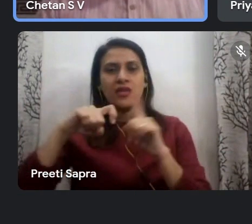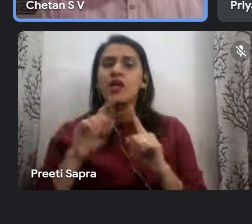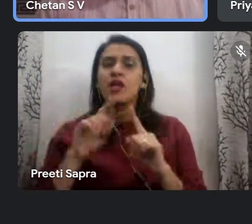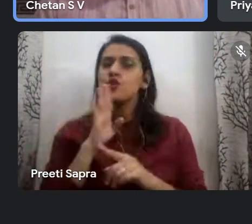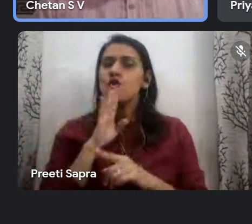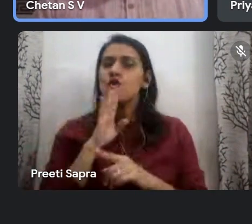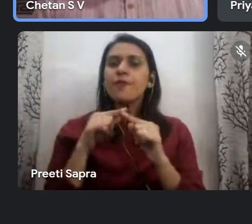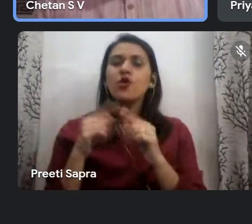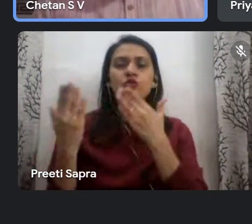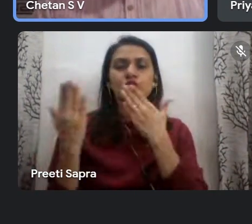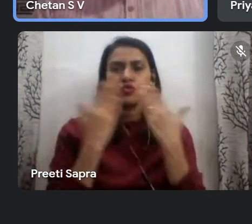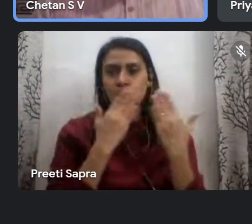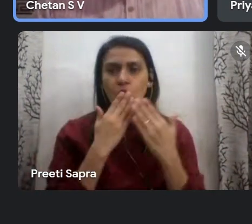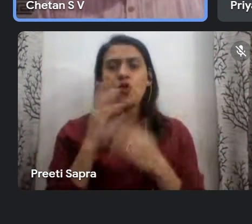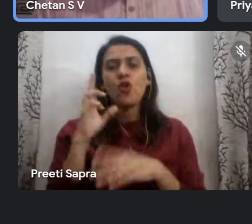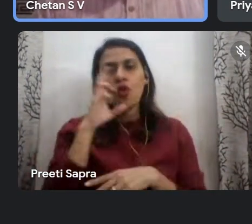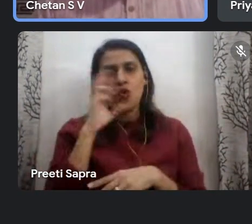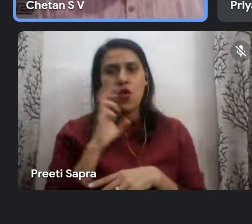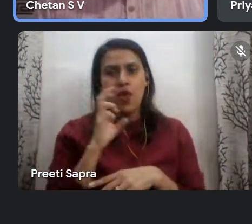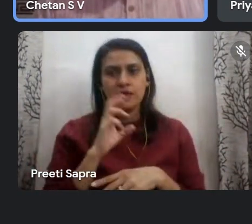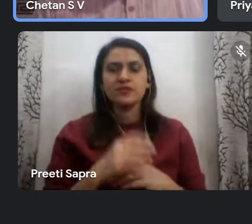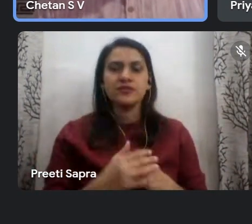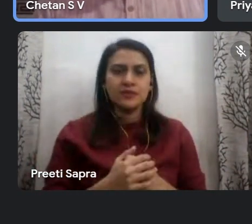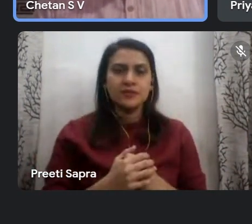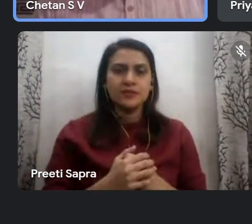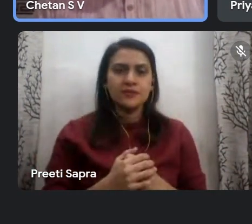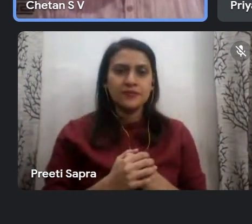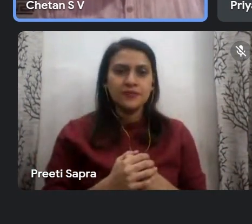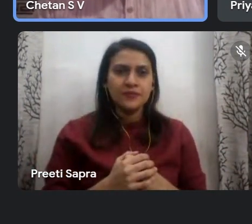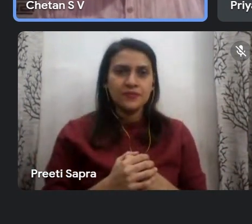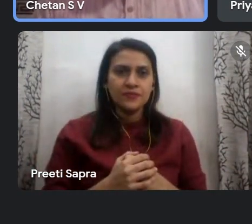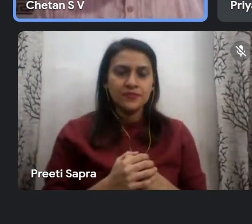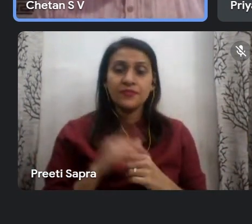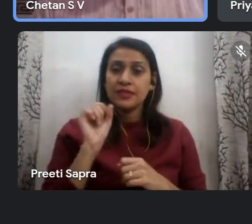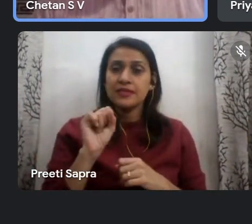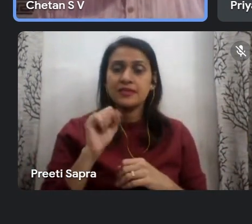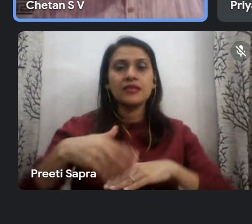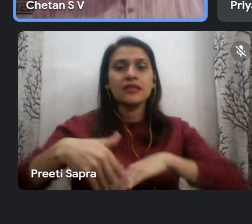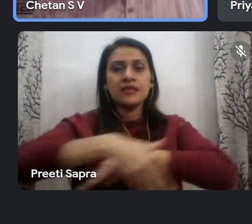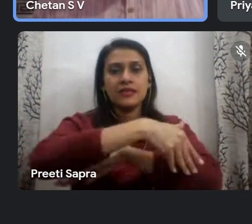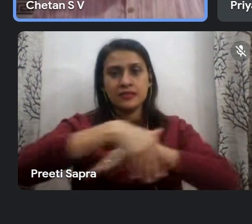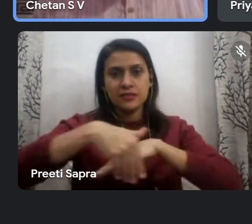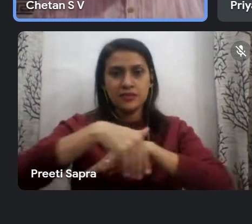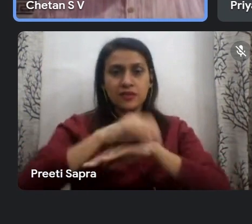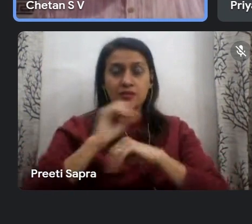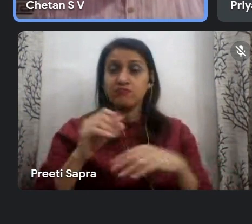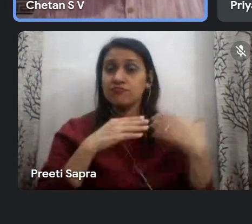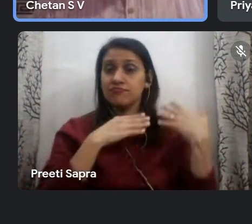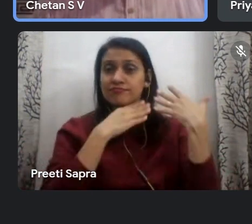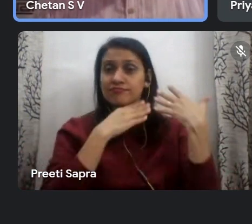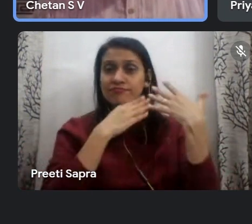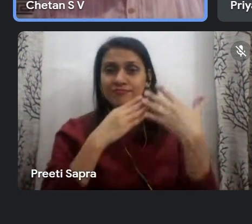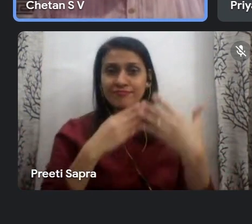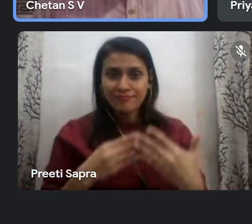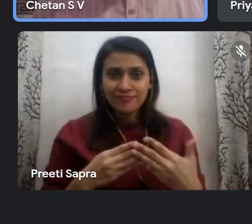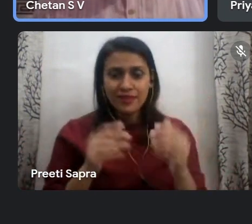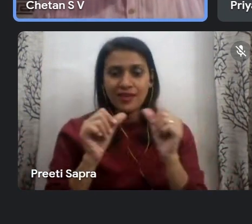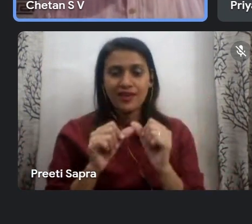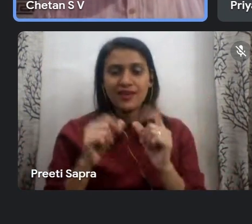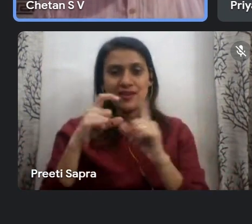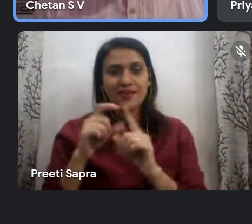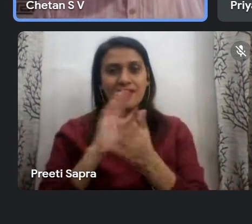experiences. Pratik is an aeronautical engineer with a unique journey dealing with ADHD and